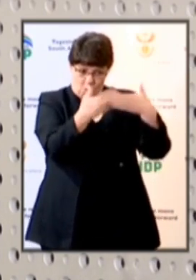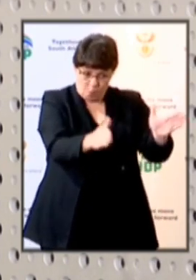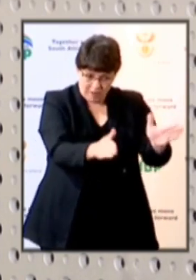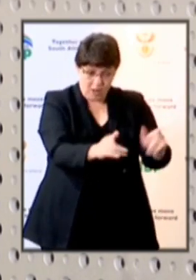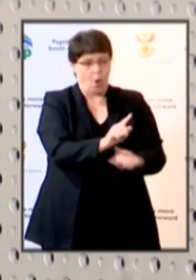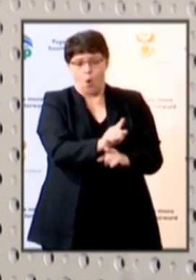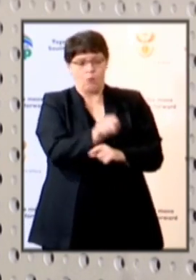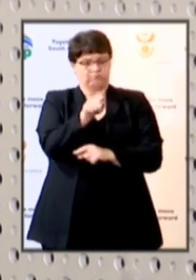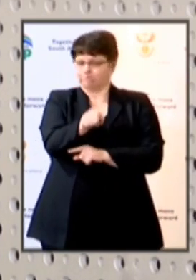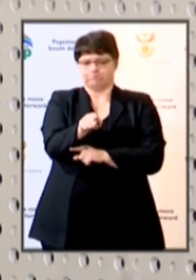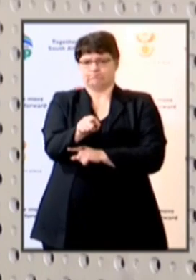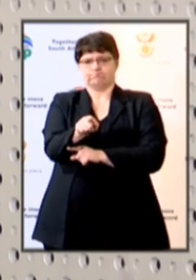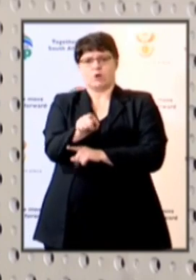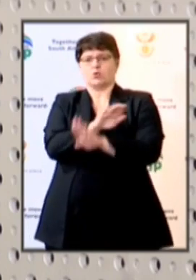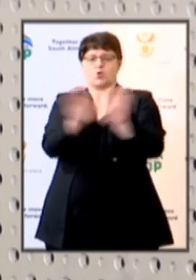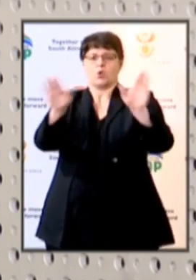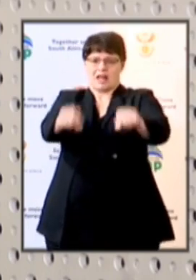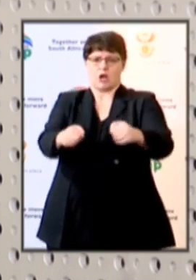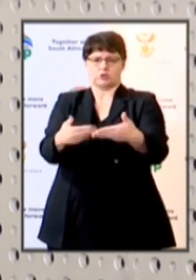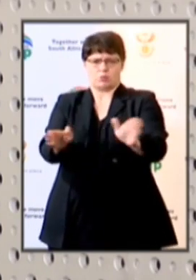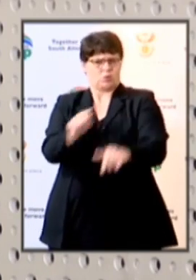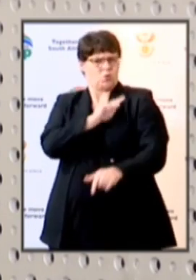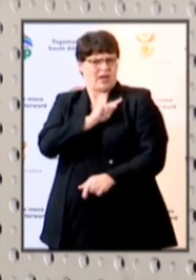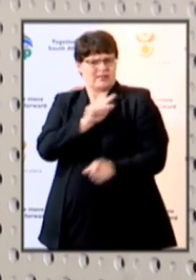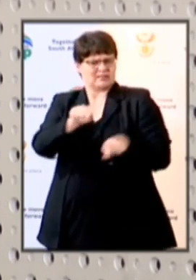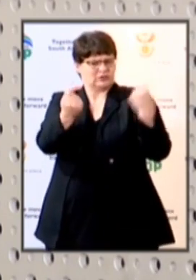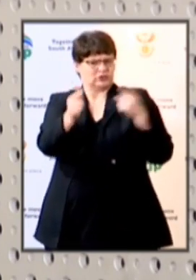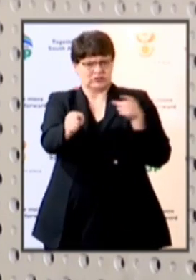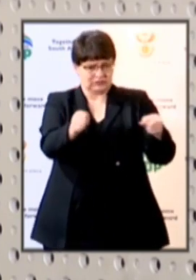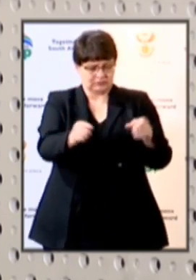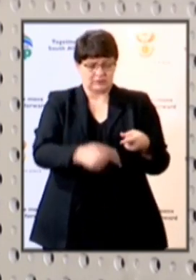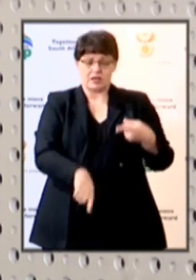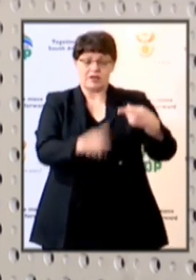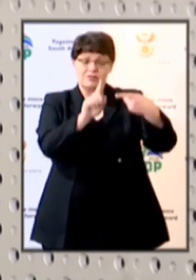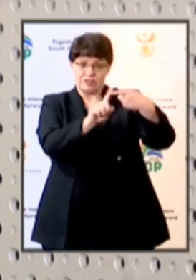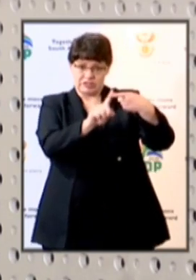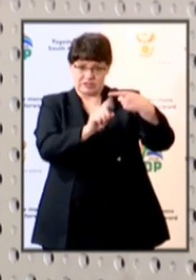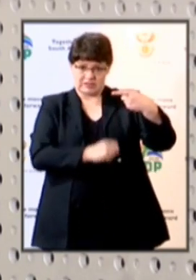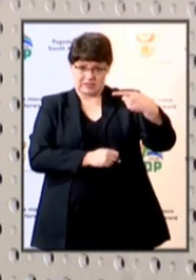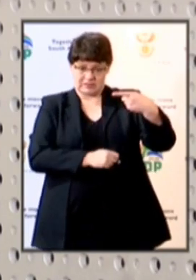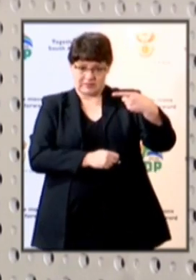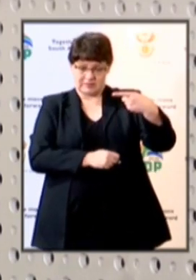office is able to open. The first thing we looked at is the risk of